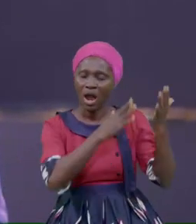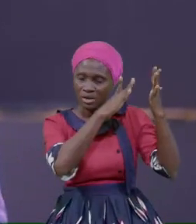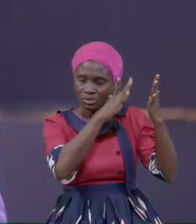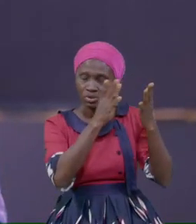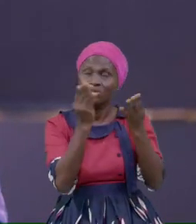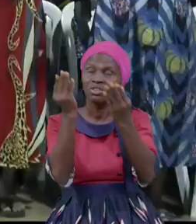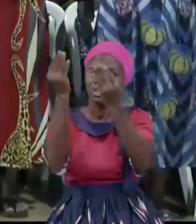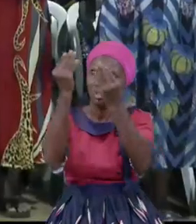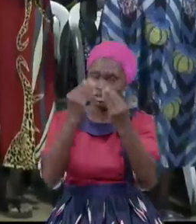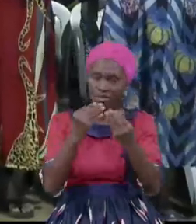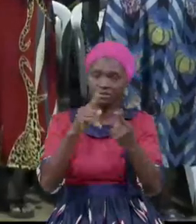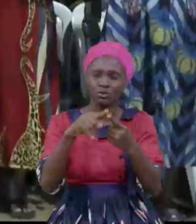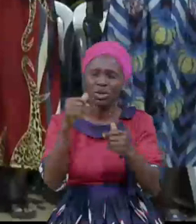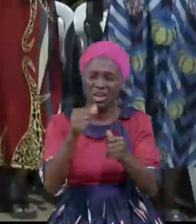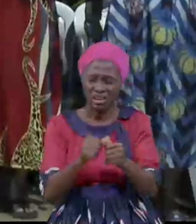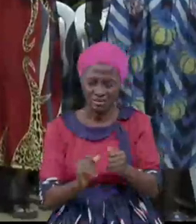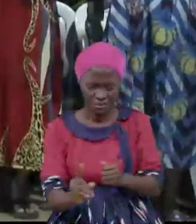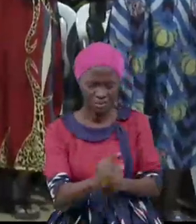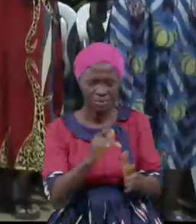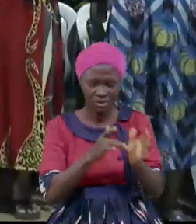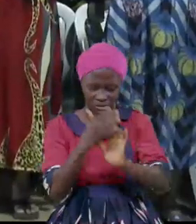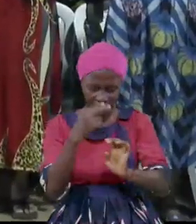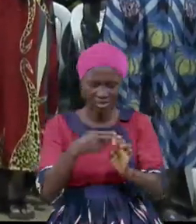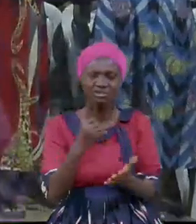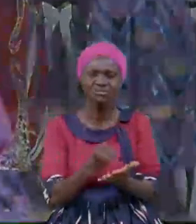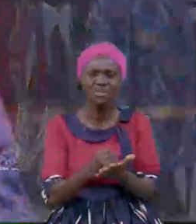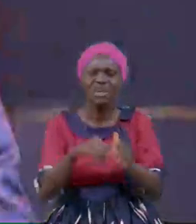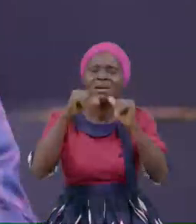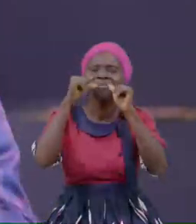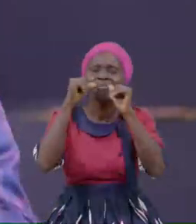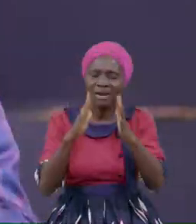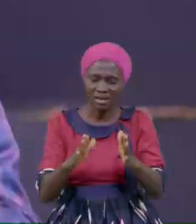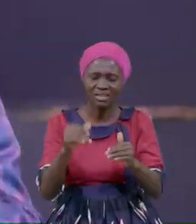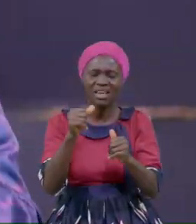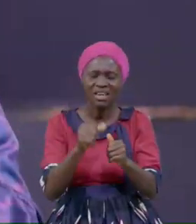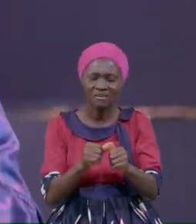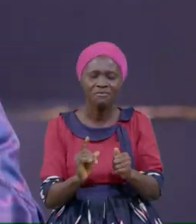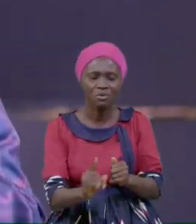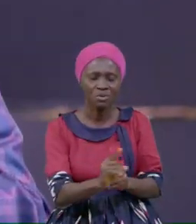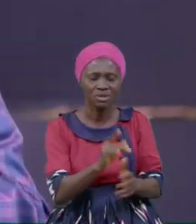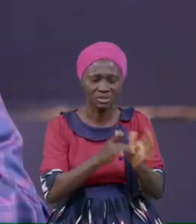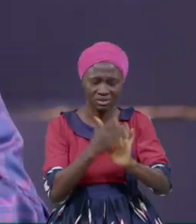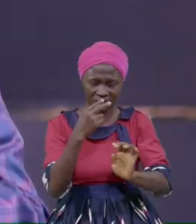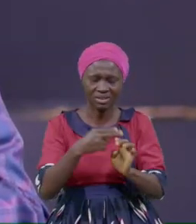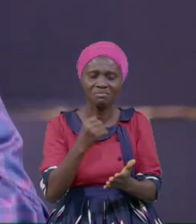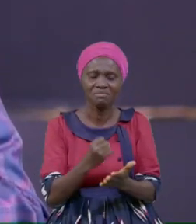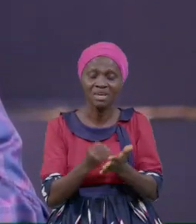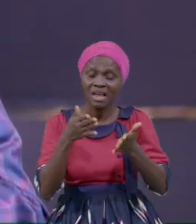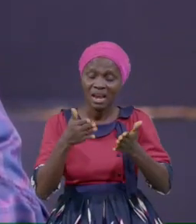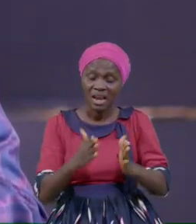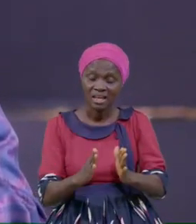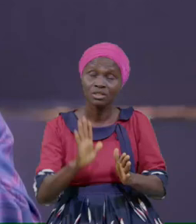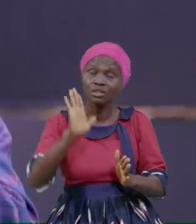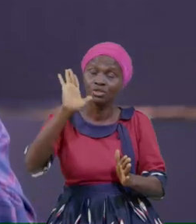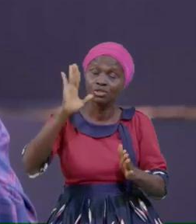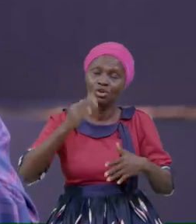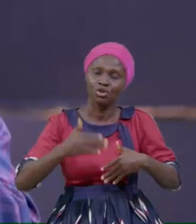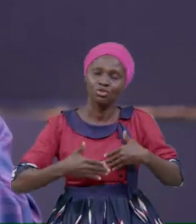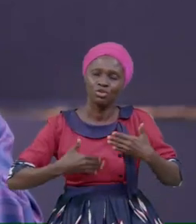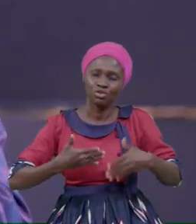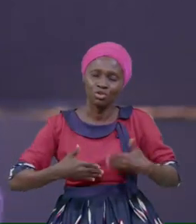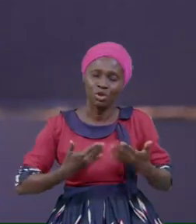unto everyone. Bless everyone. Let the joy, let the